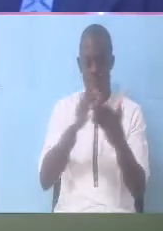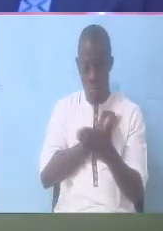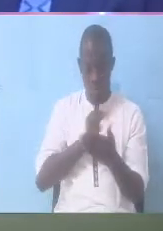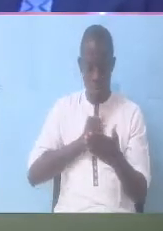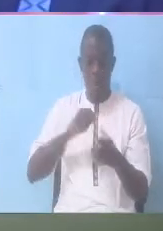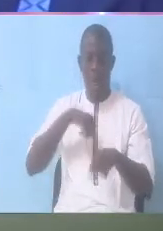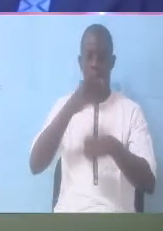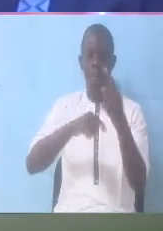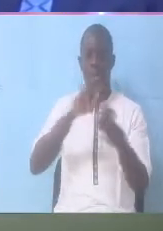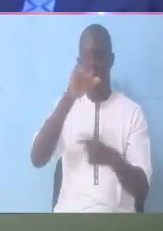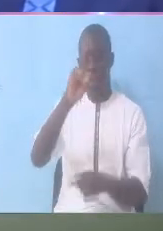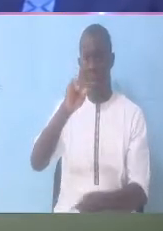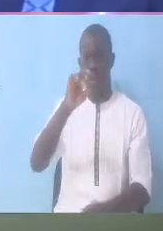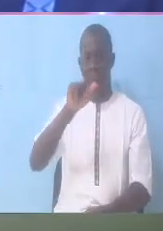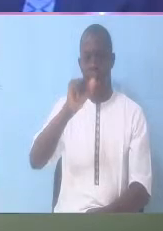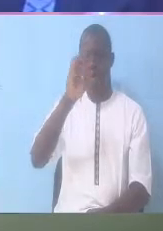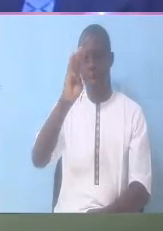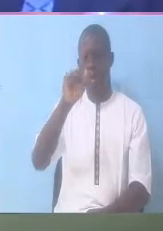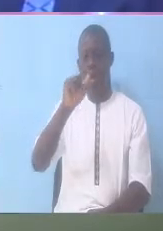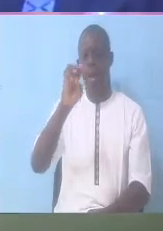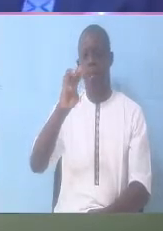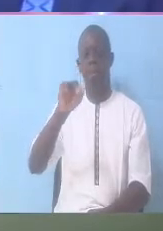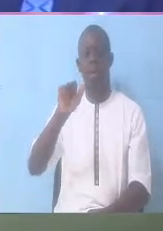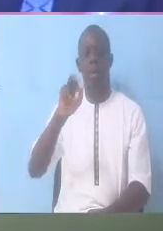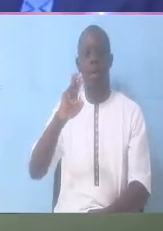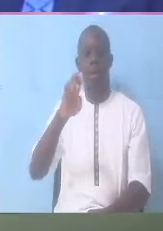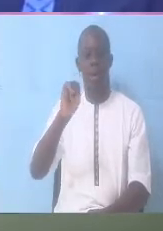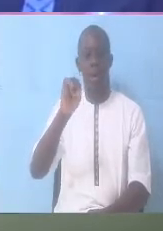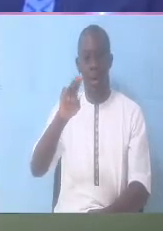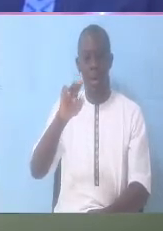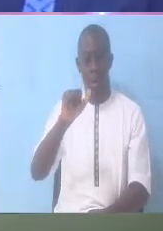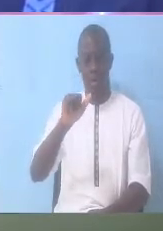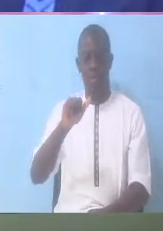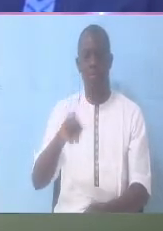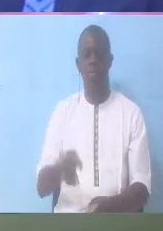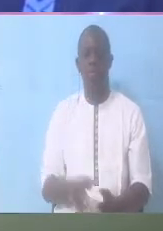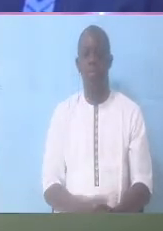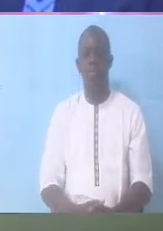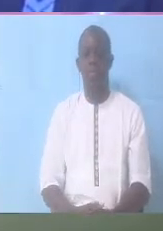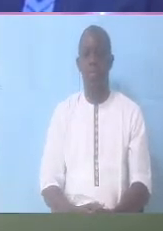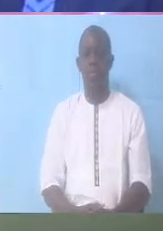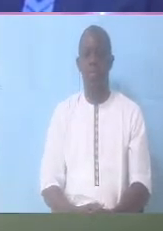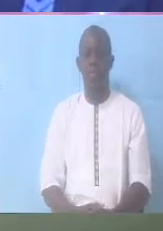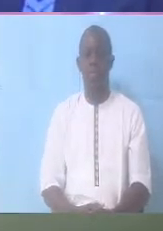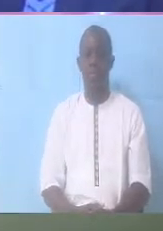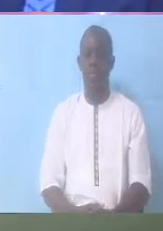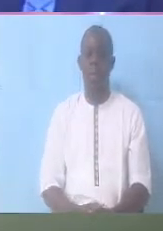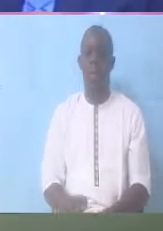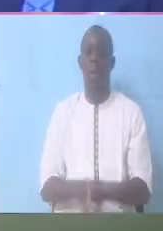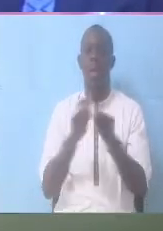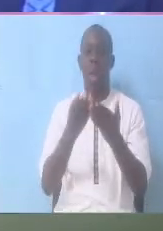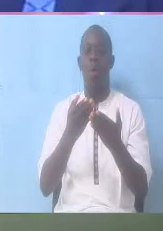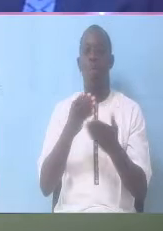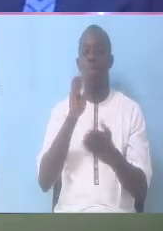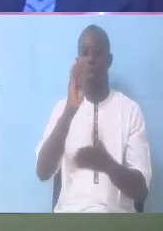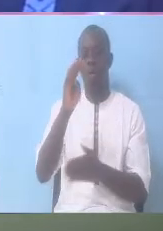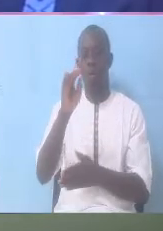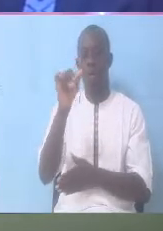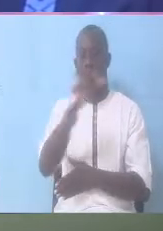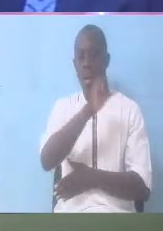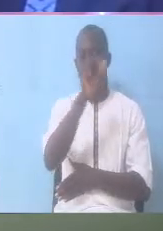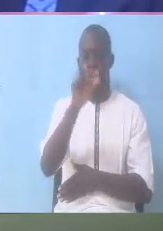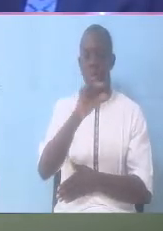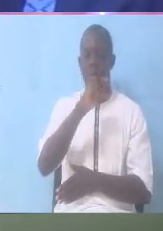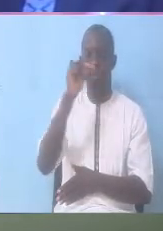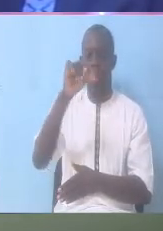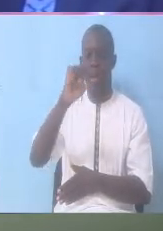ahead. Yes. So when that confrontation starts, Salif Kaur name was mentioned. Sane bringa